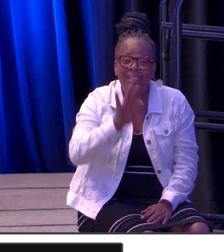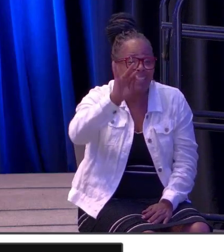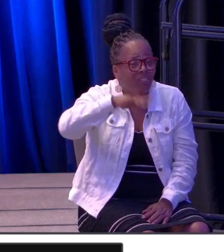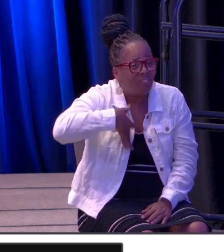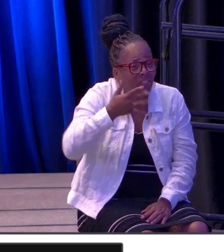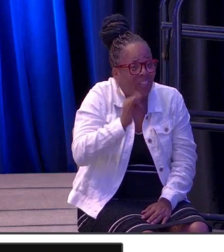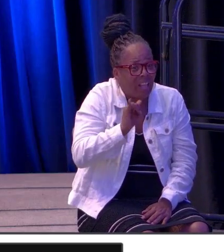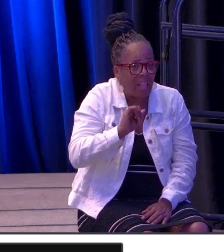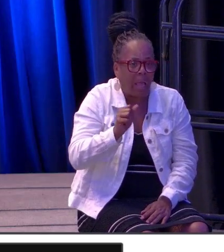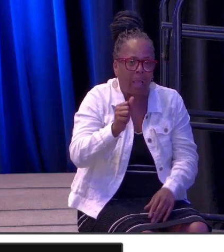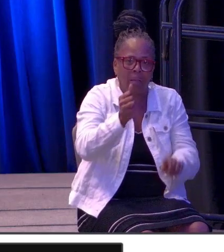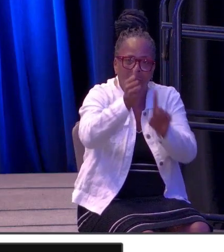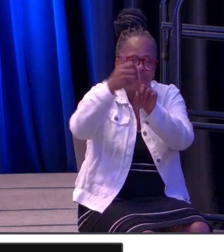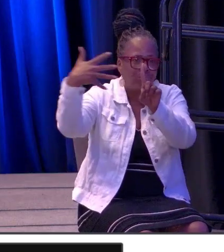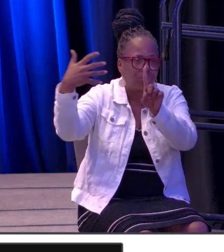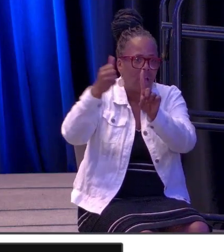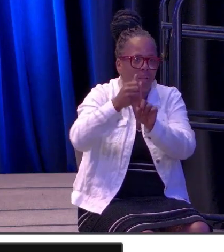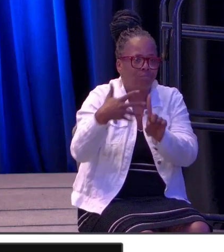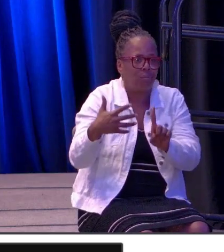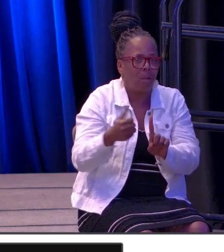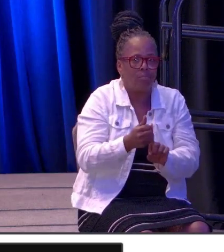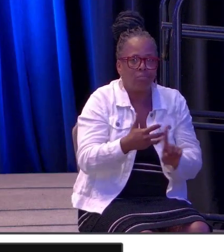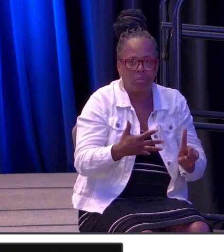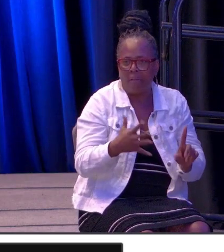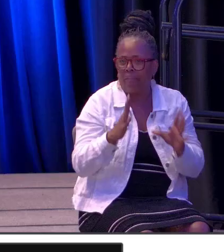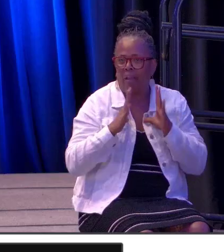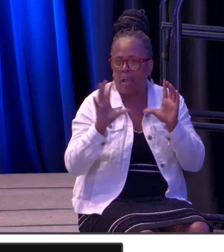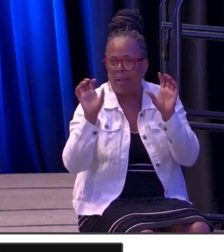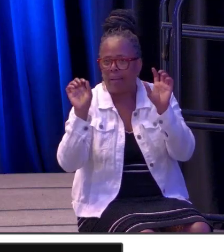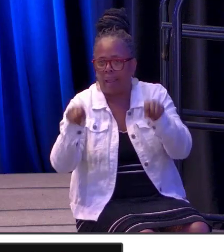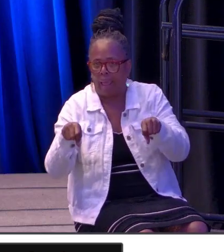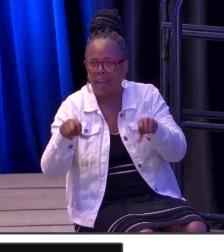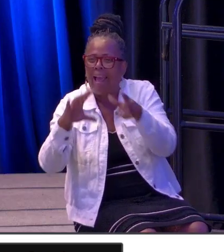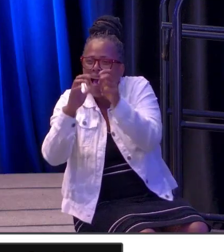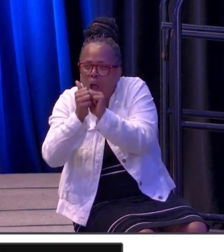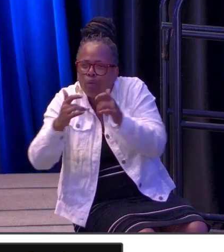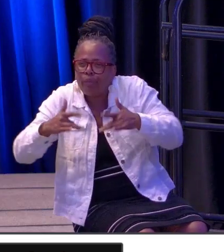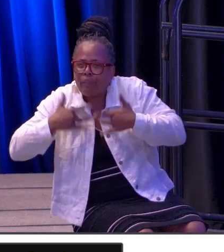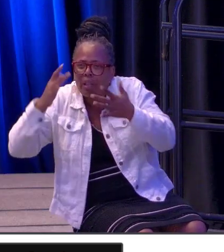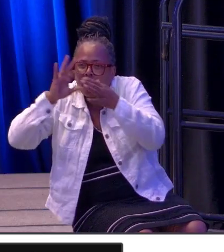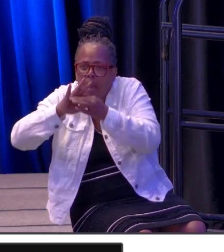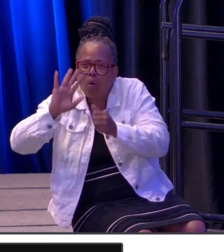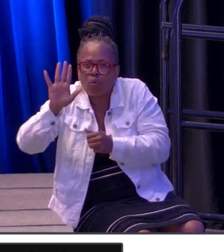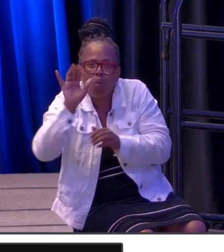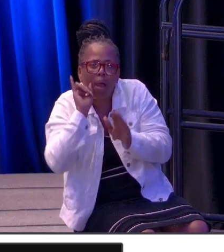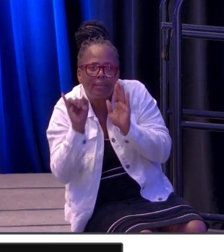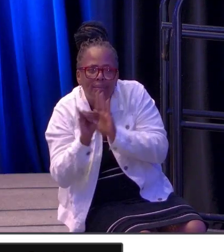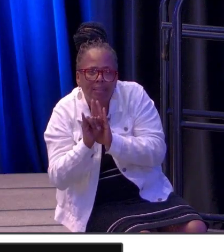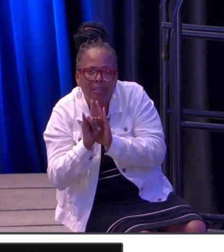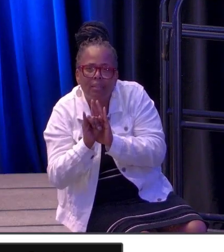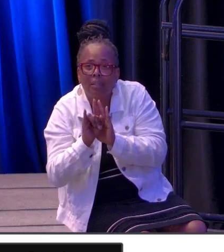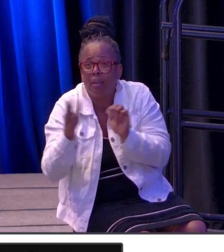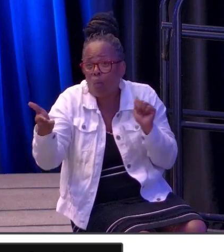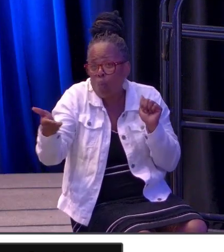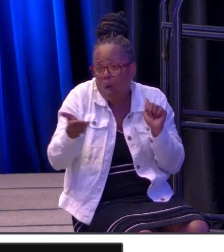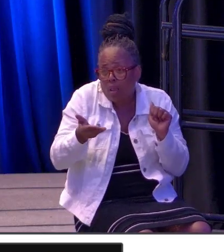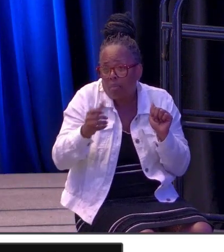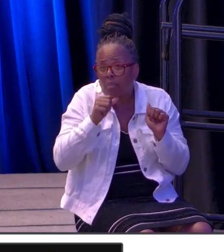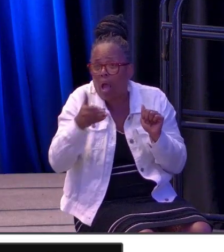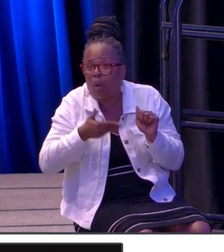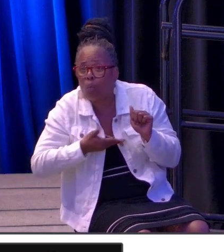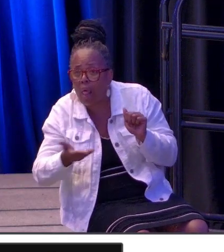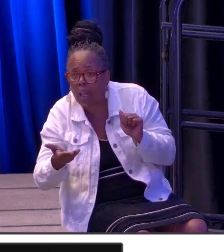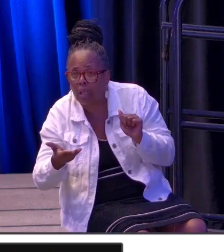be in the invite zone, put them all in the invite zone. It's how you feel about your identity and how welcome you feel when